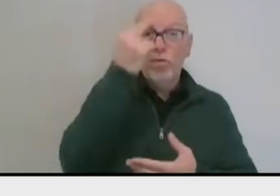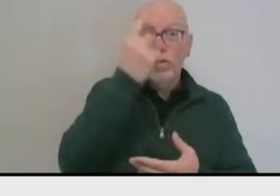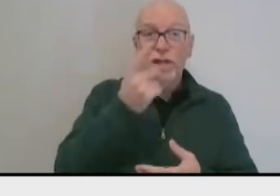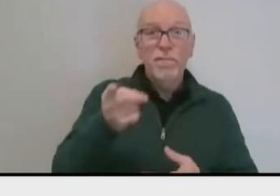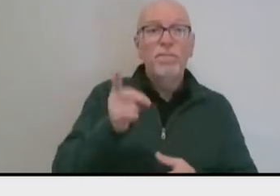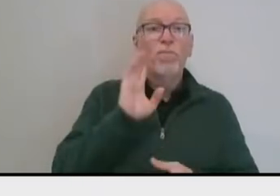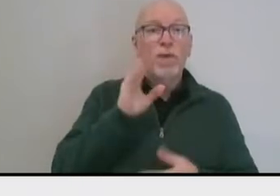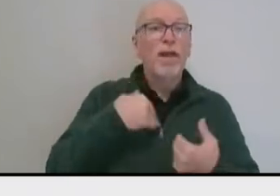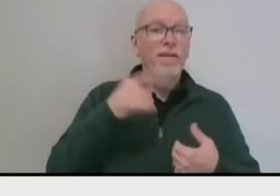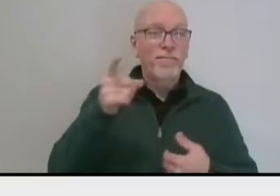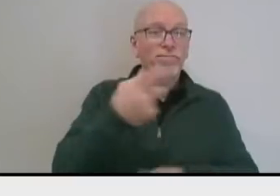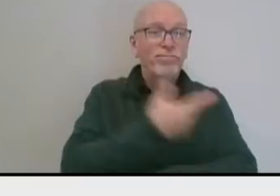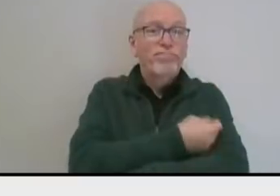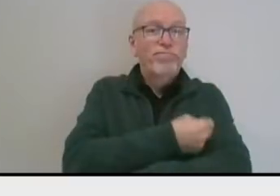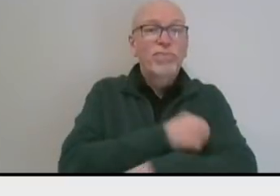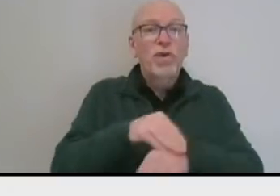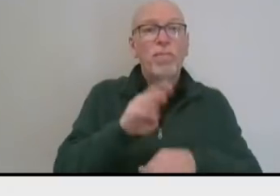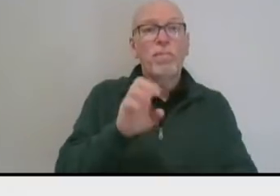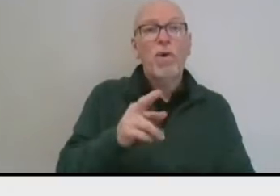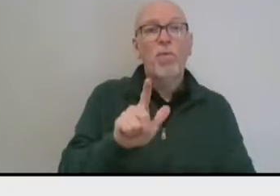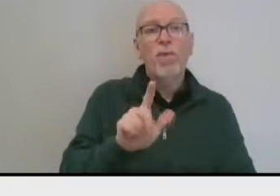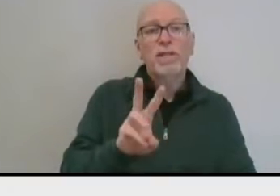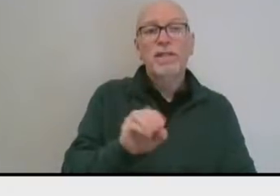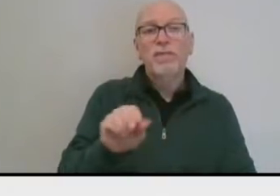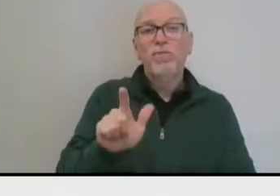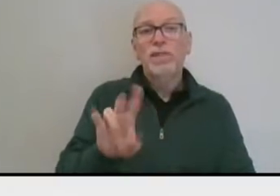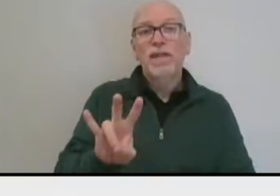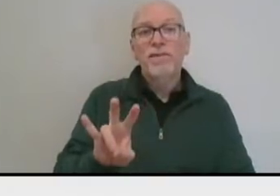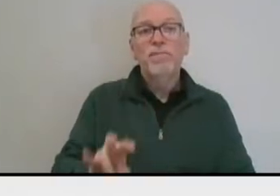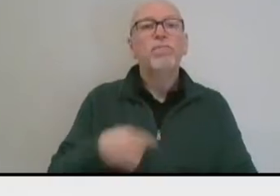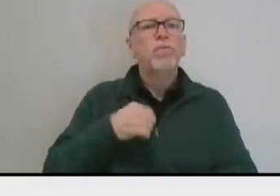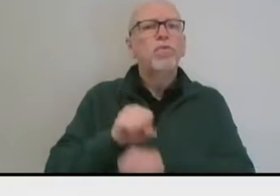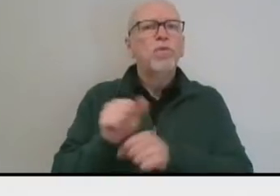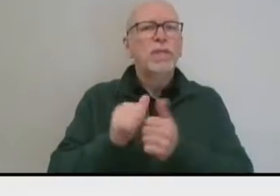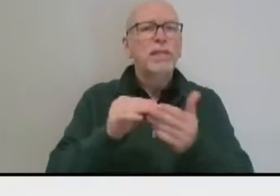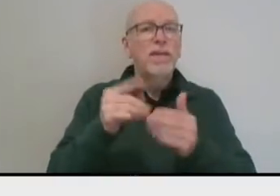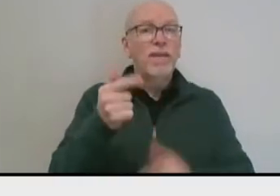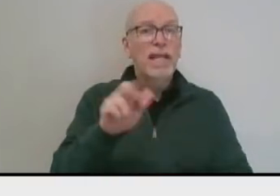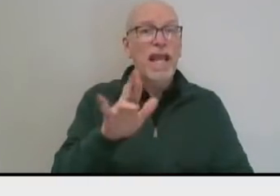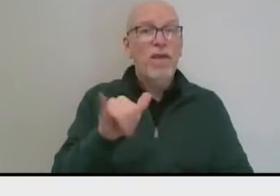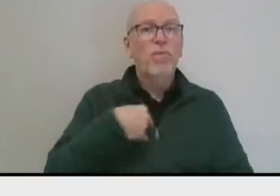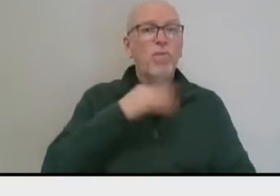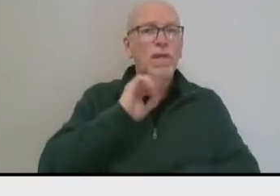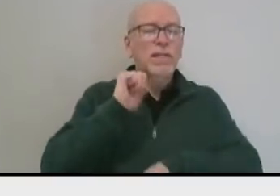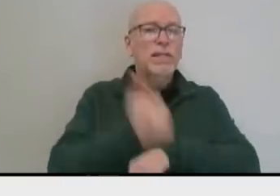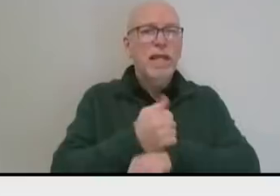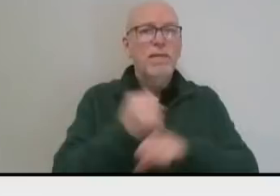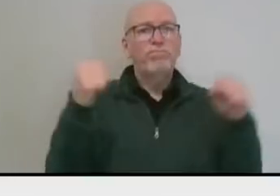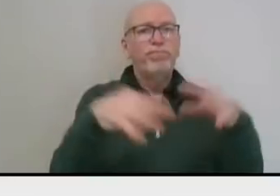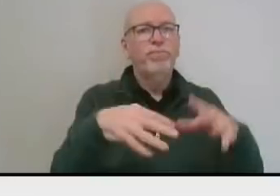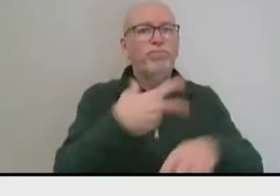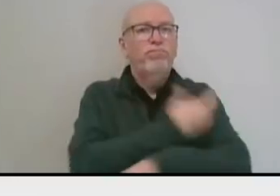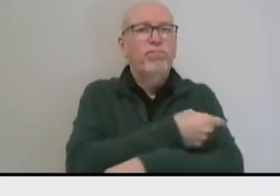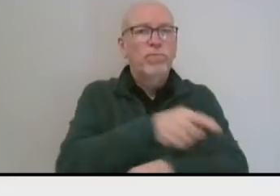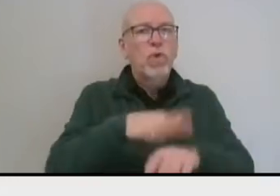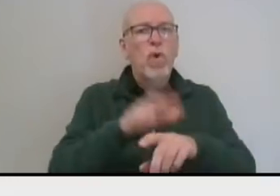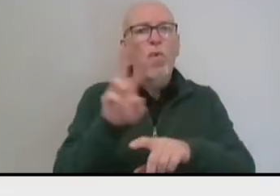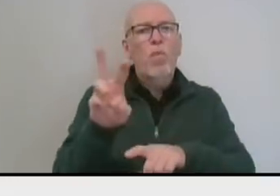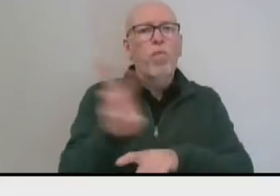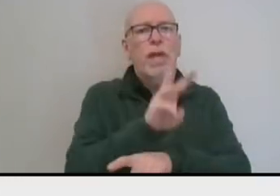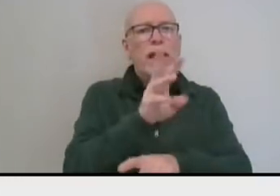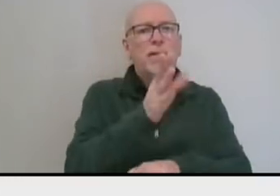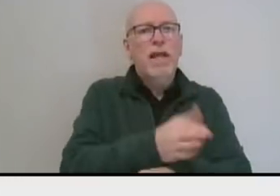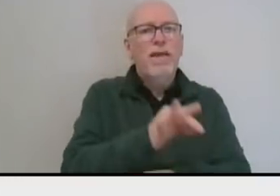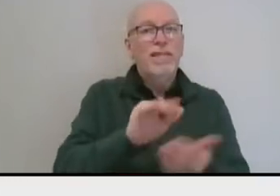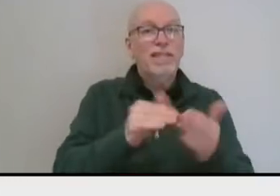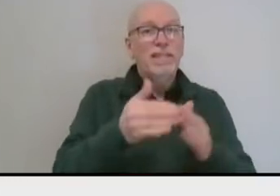March 26th and 27th. We are also working with the City of Gary to stand up a mass vaccination clinic on the west side of the city on March